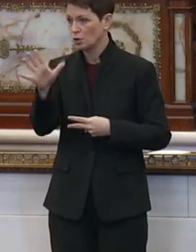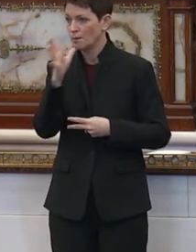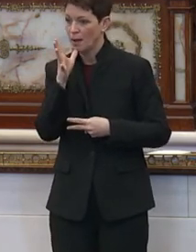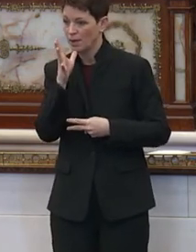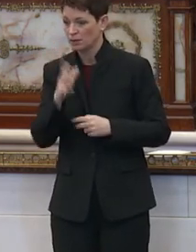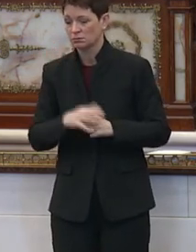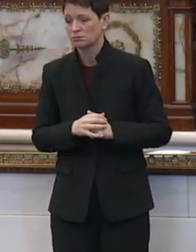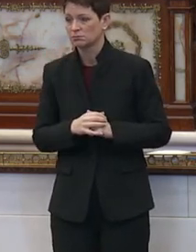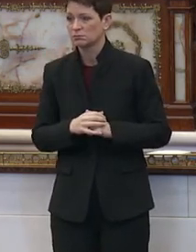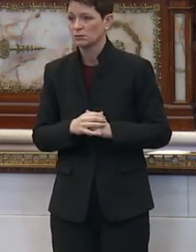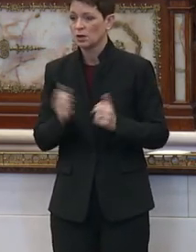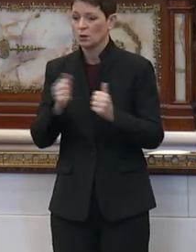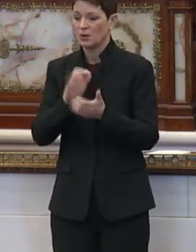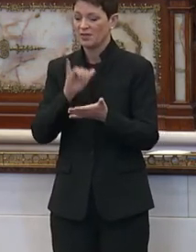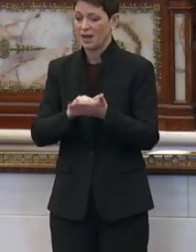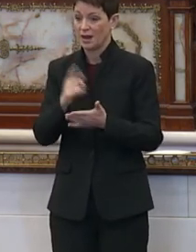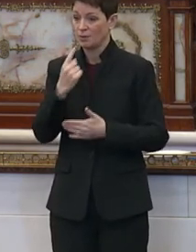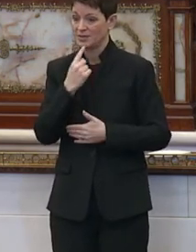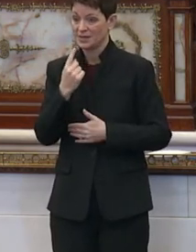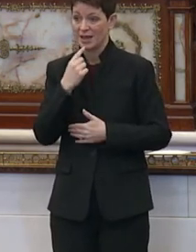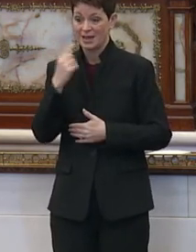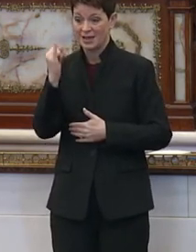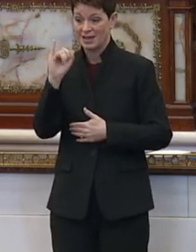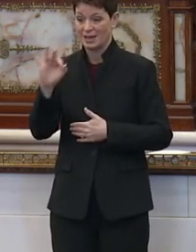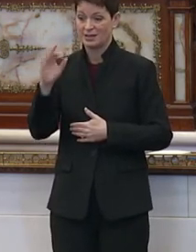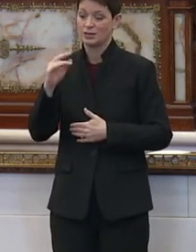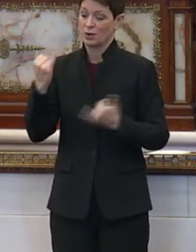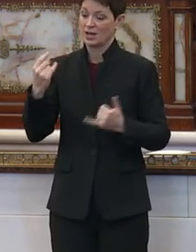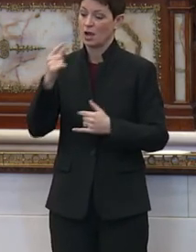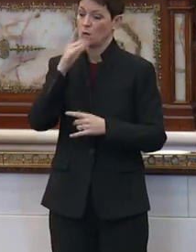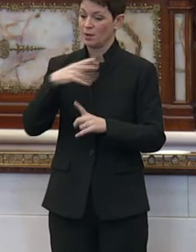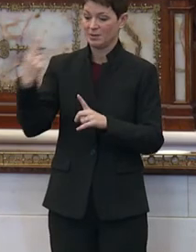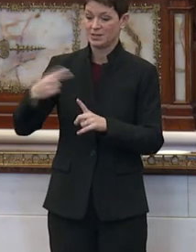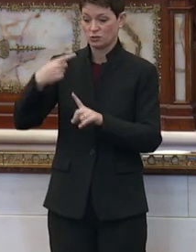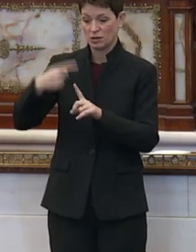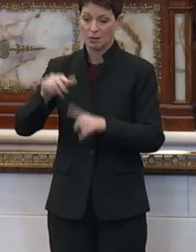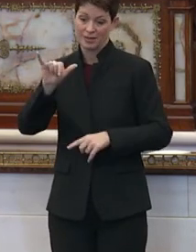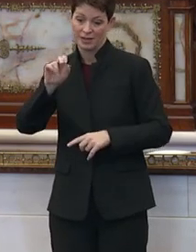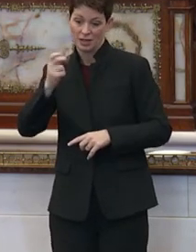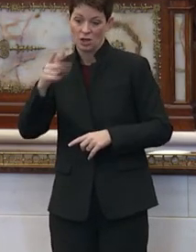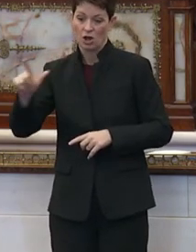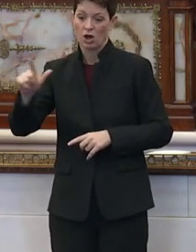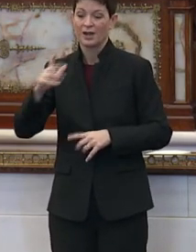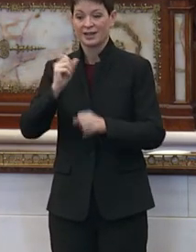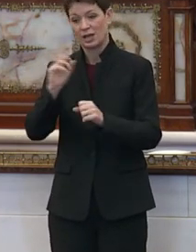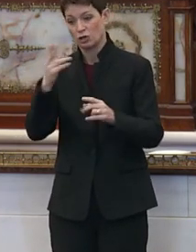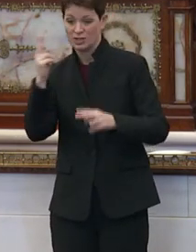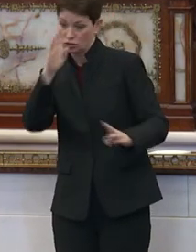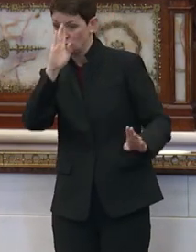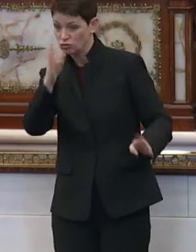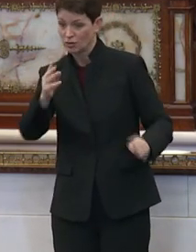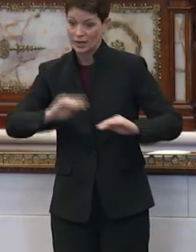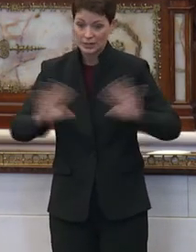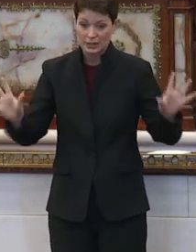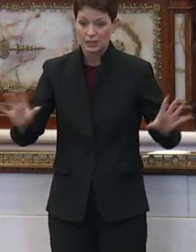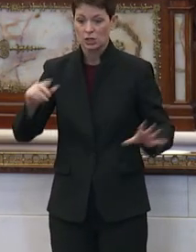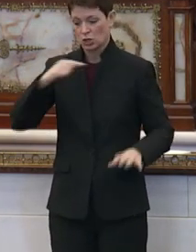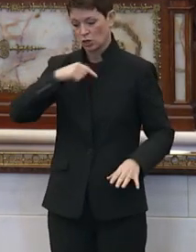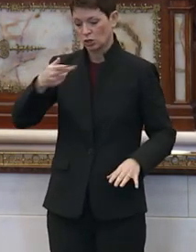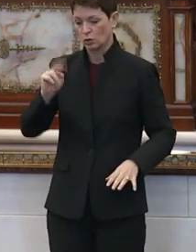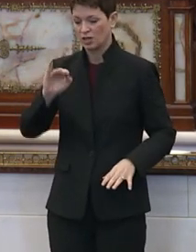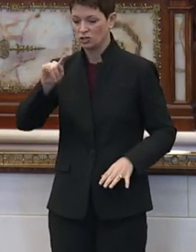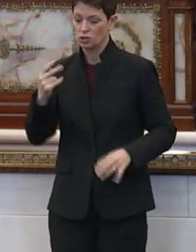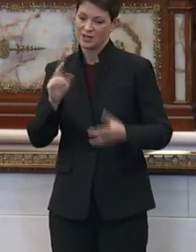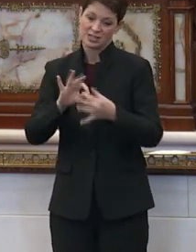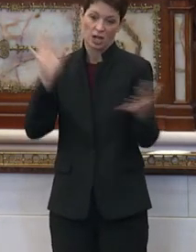mama. With that, I'm going to say it's Women History Month, y'all. Get your history straight. Queen Judith